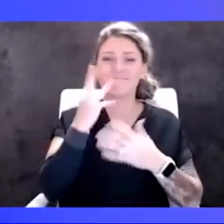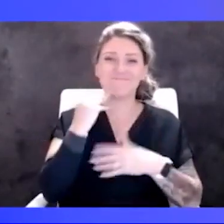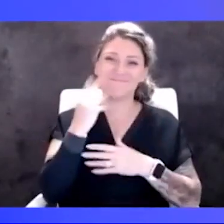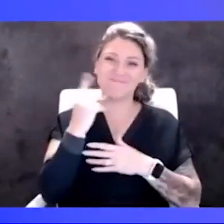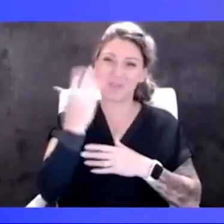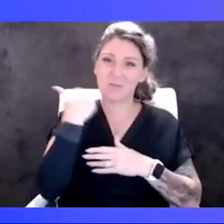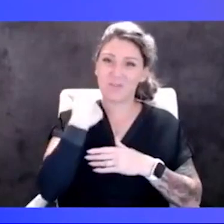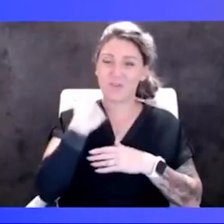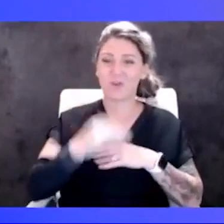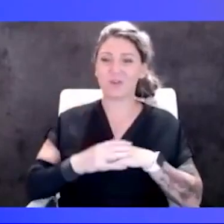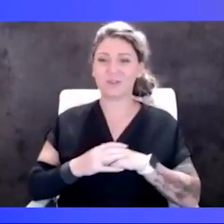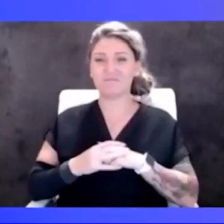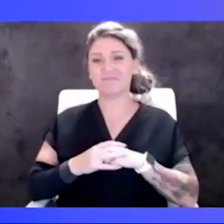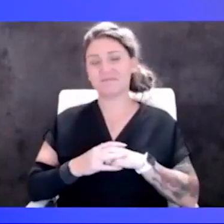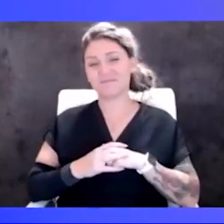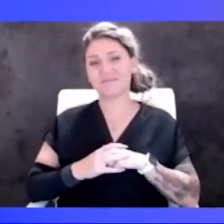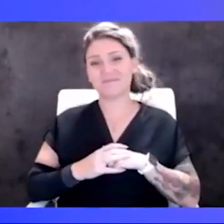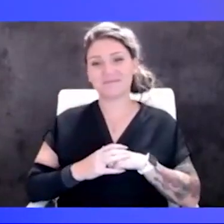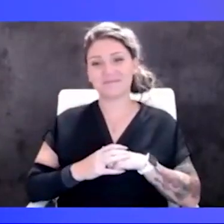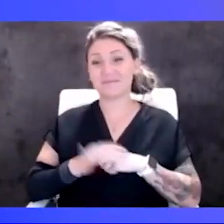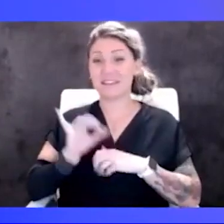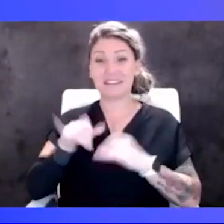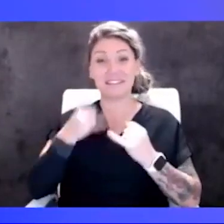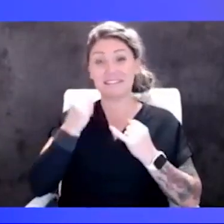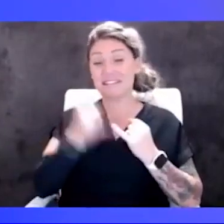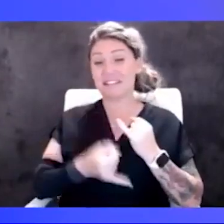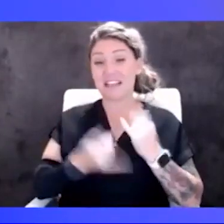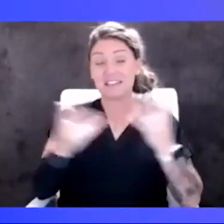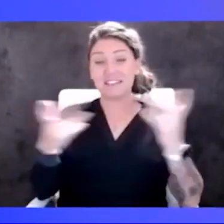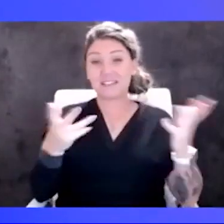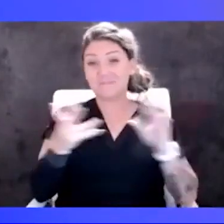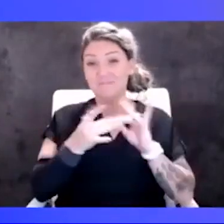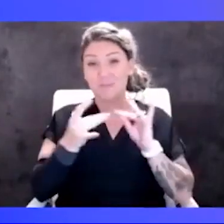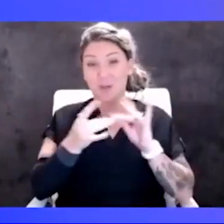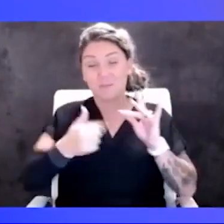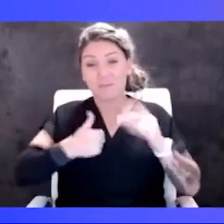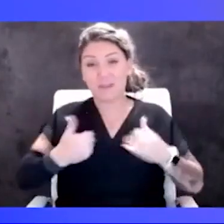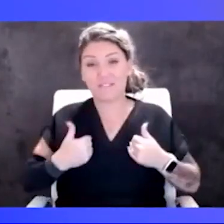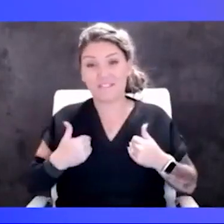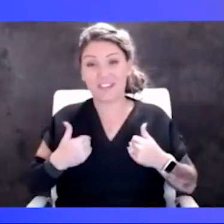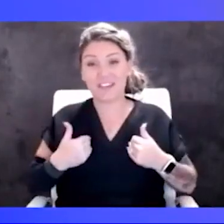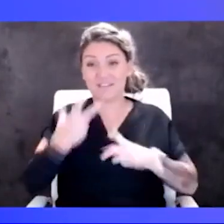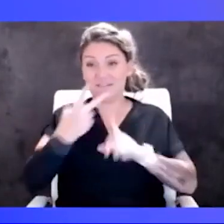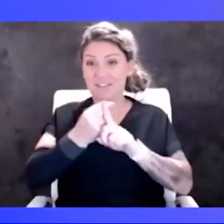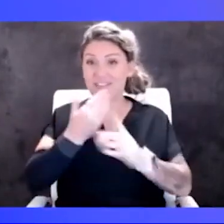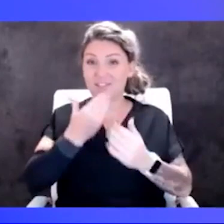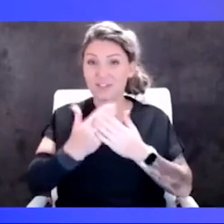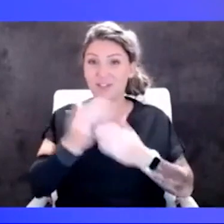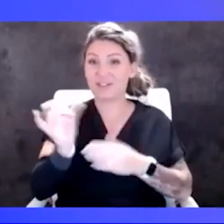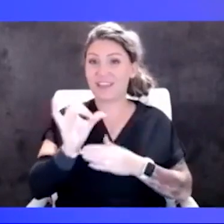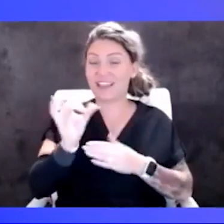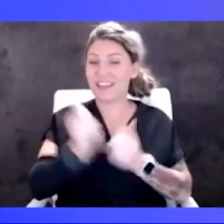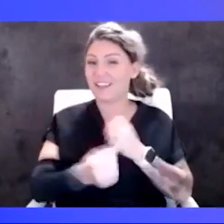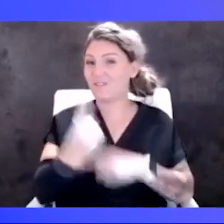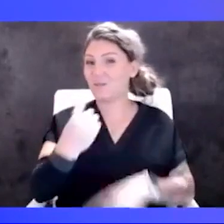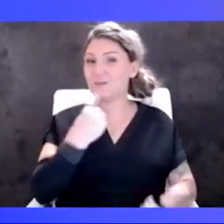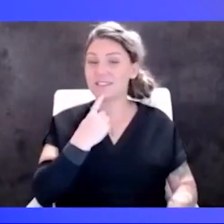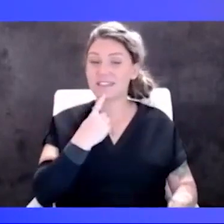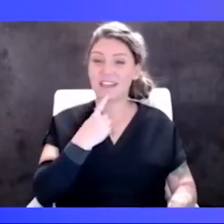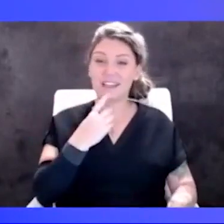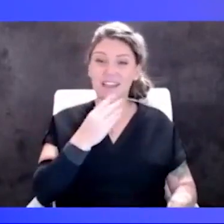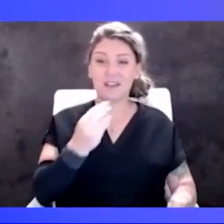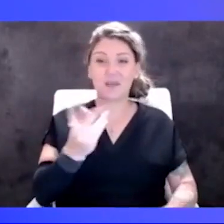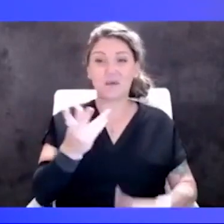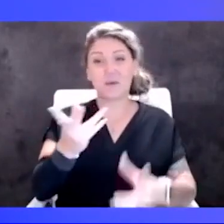that's the last parting comments I'll have. Vaccines are good, just like everybody said, and we would like to be able